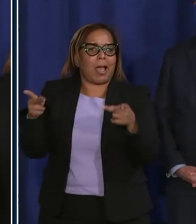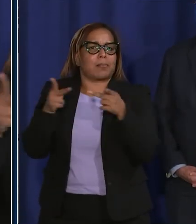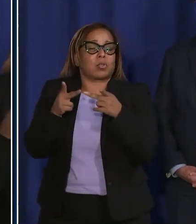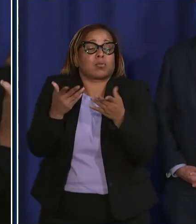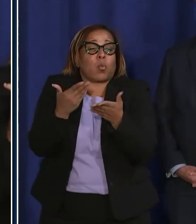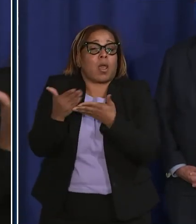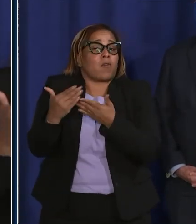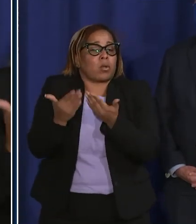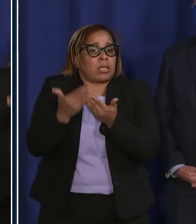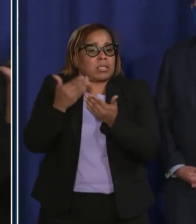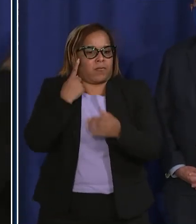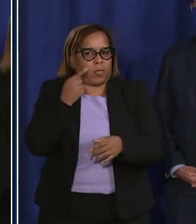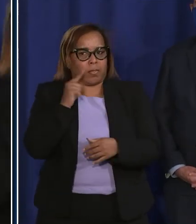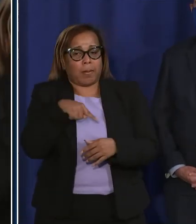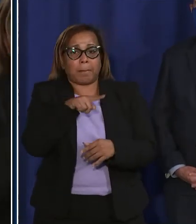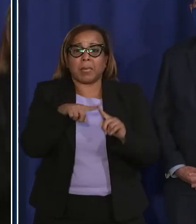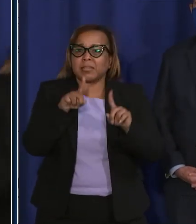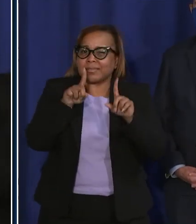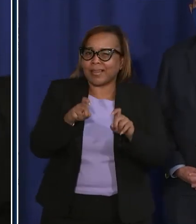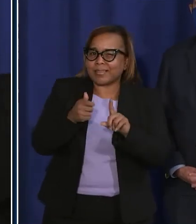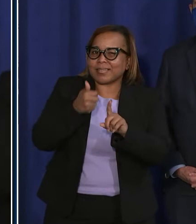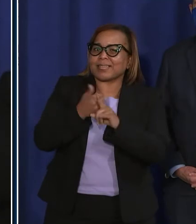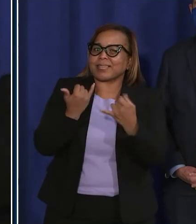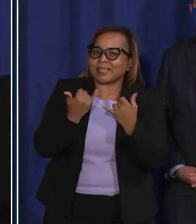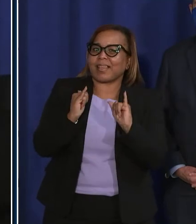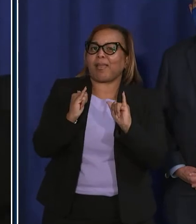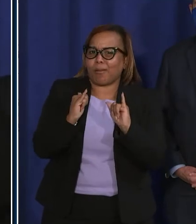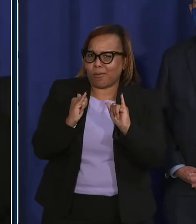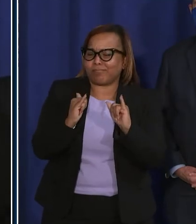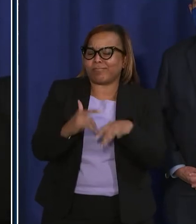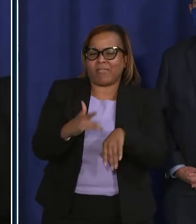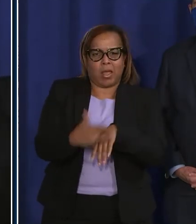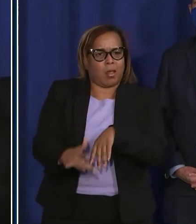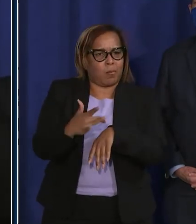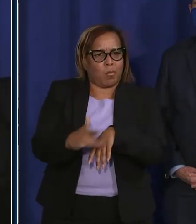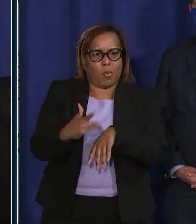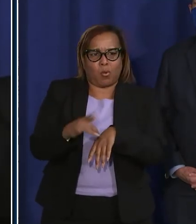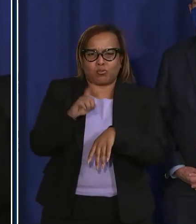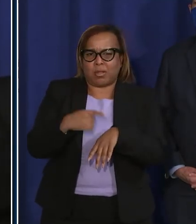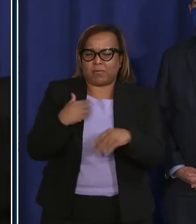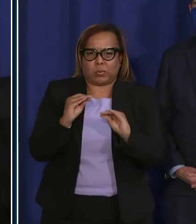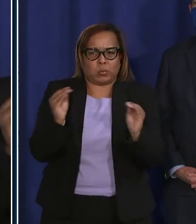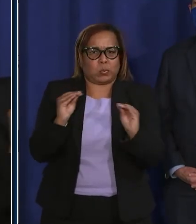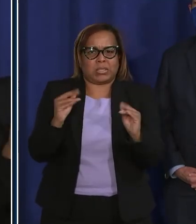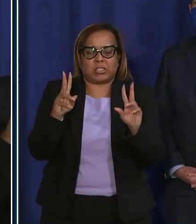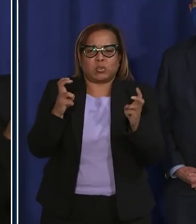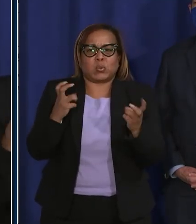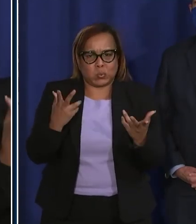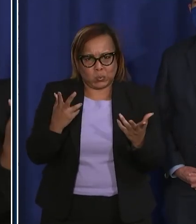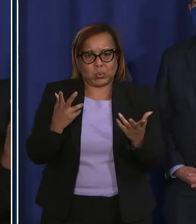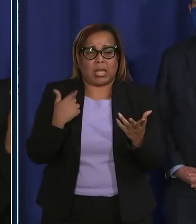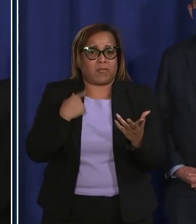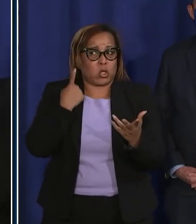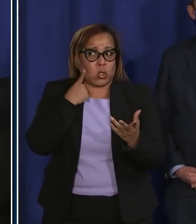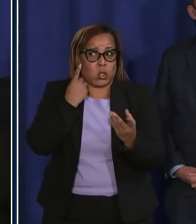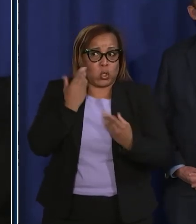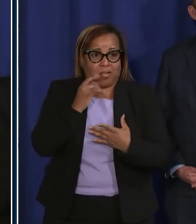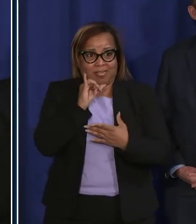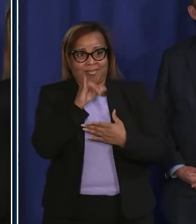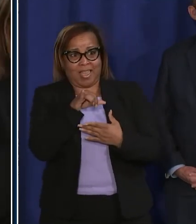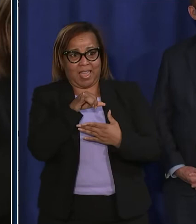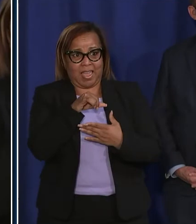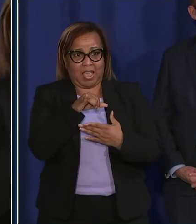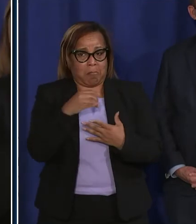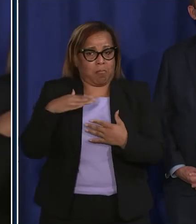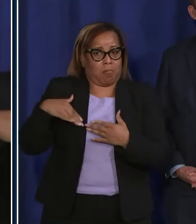most convenient for them. But testing is still very widely available, so there should not be any issues. And I haven't heard that trickle